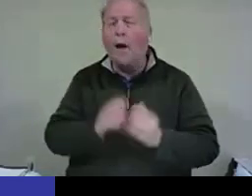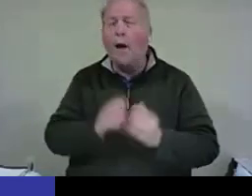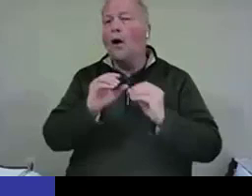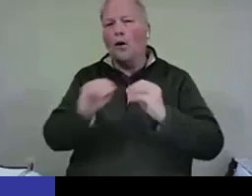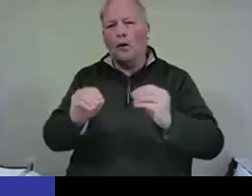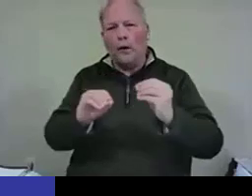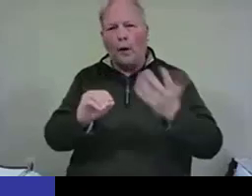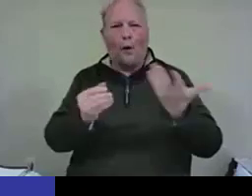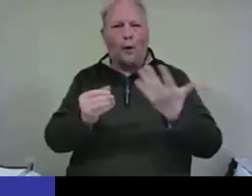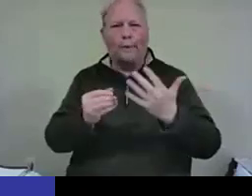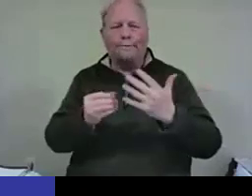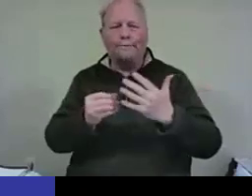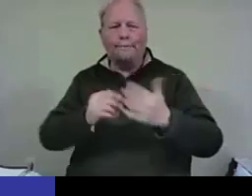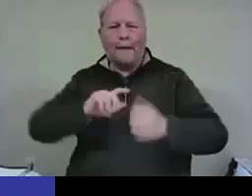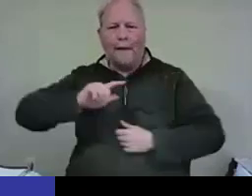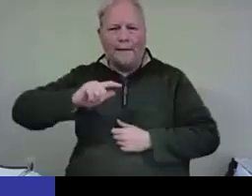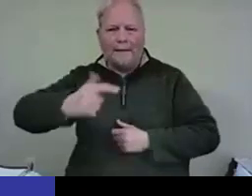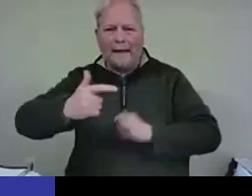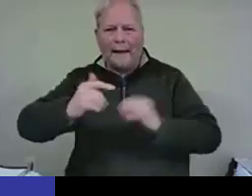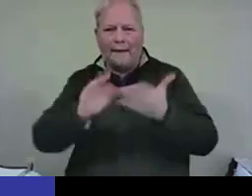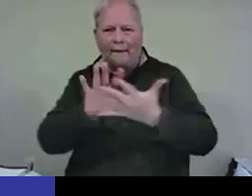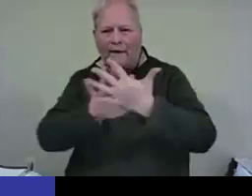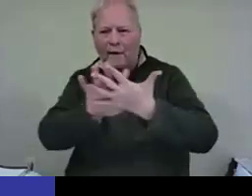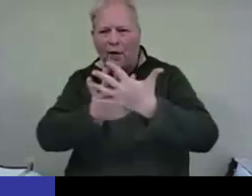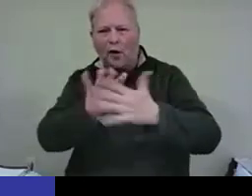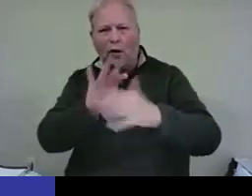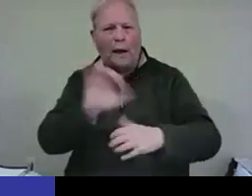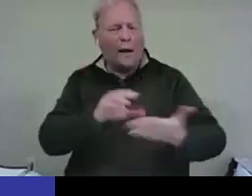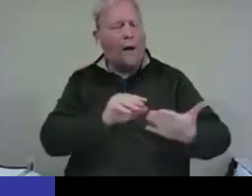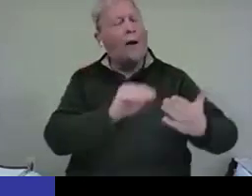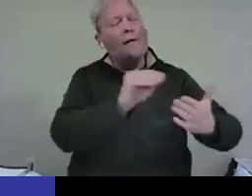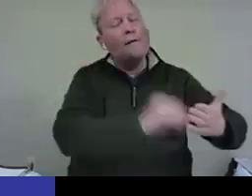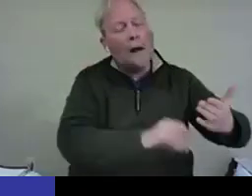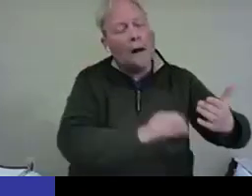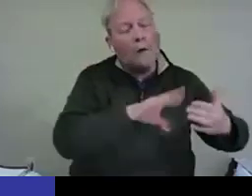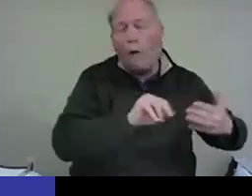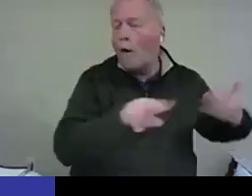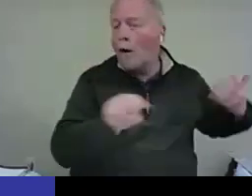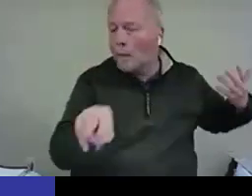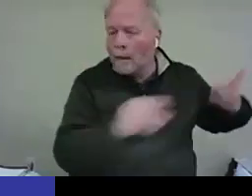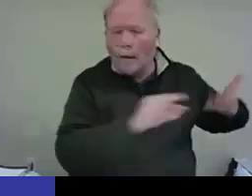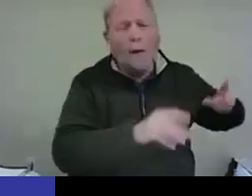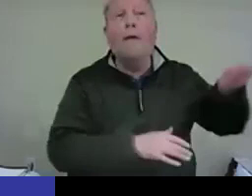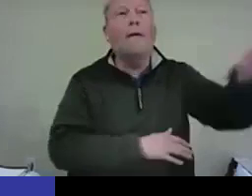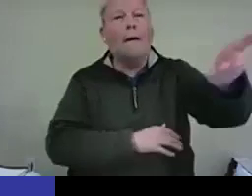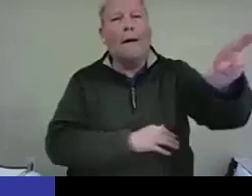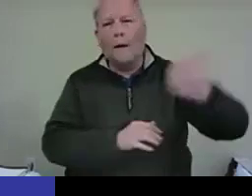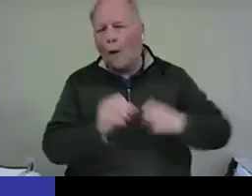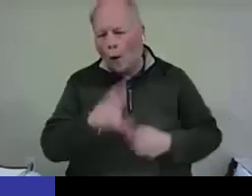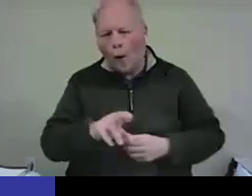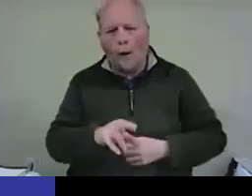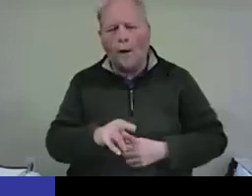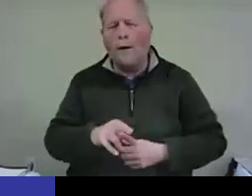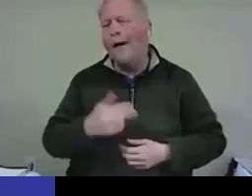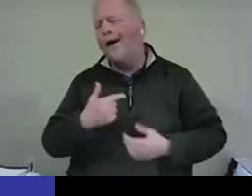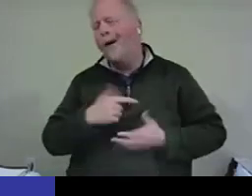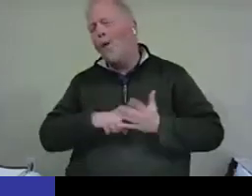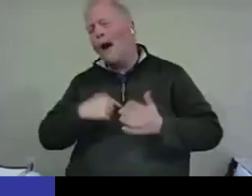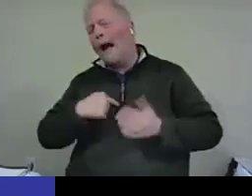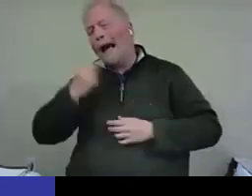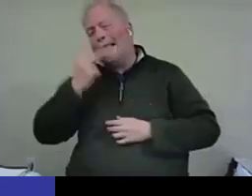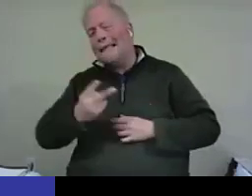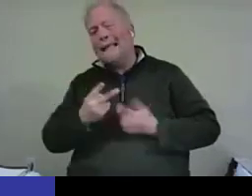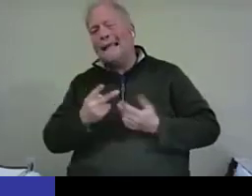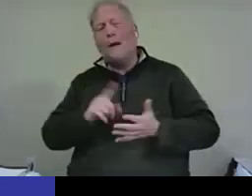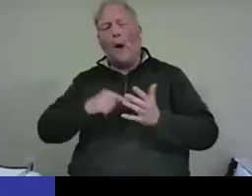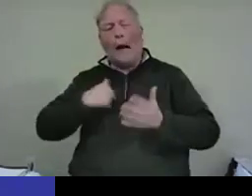form or someone's subjective interpretation about what they see in a student or what they know about a student. There's